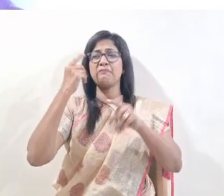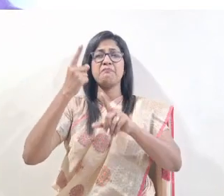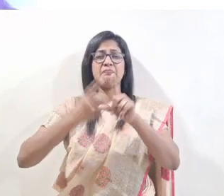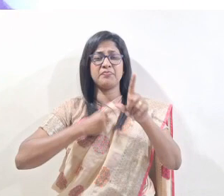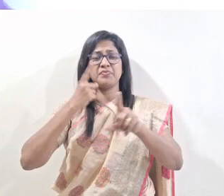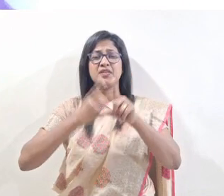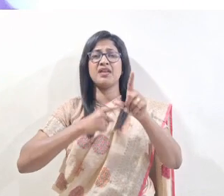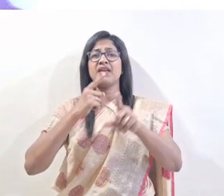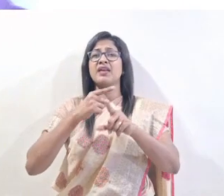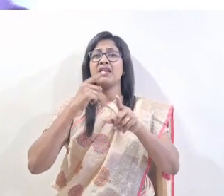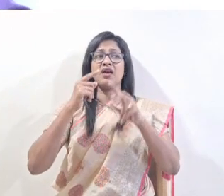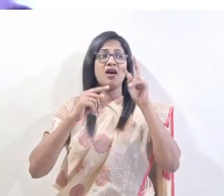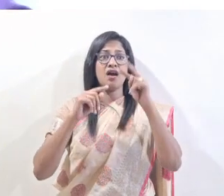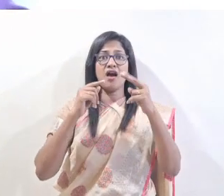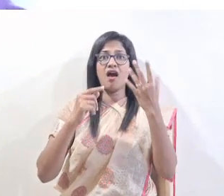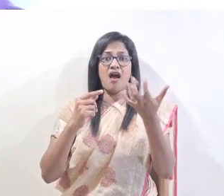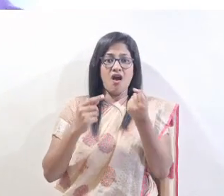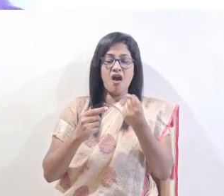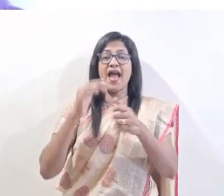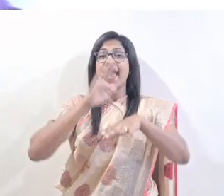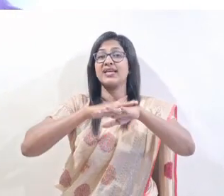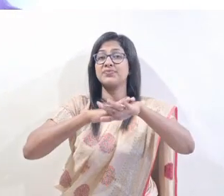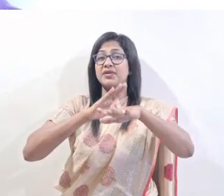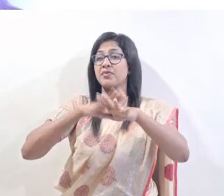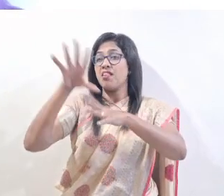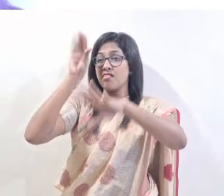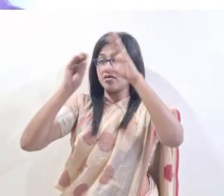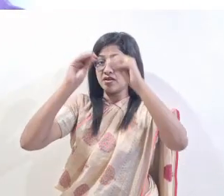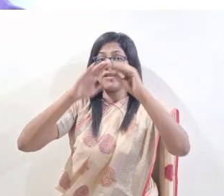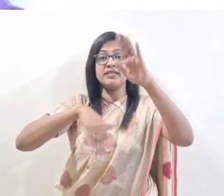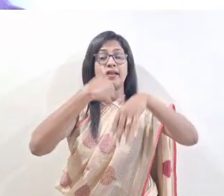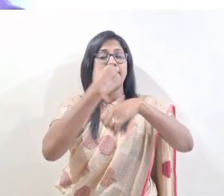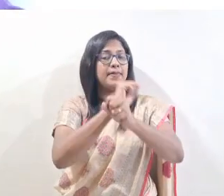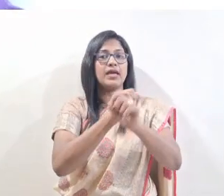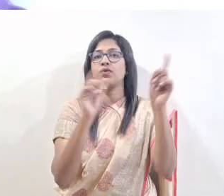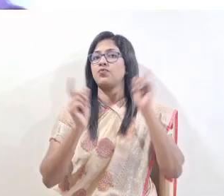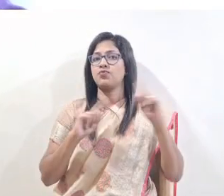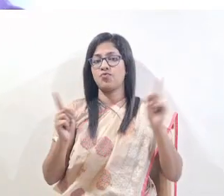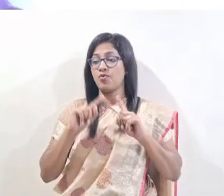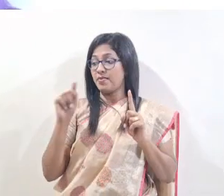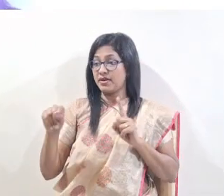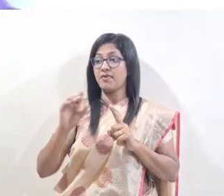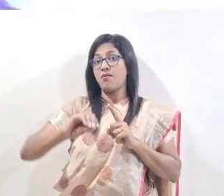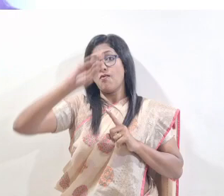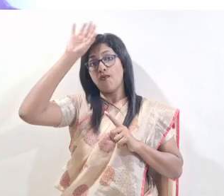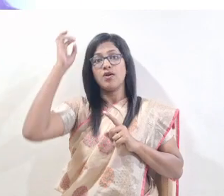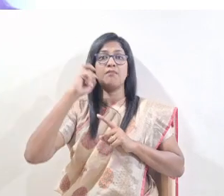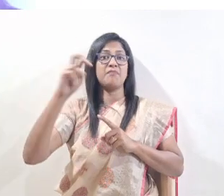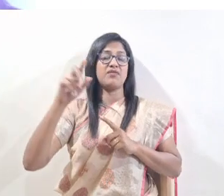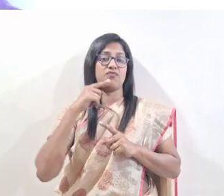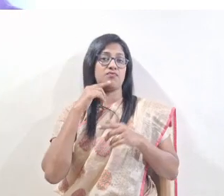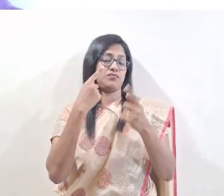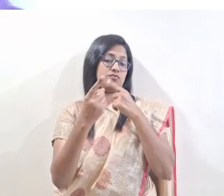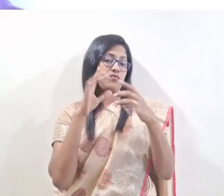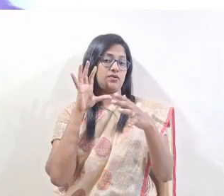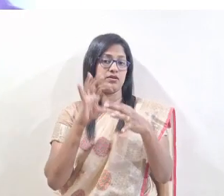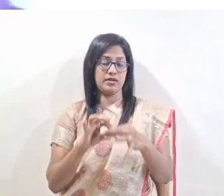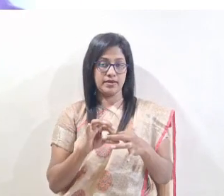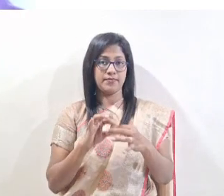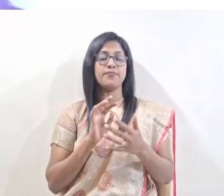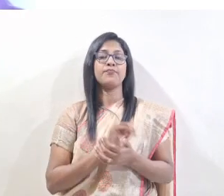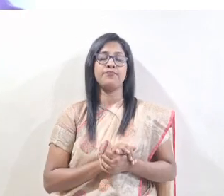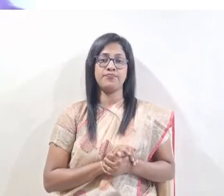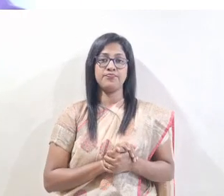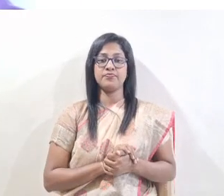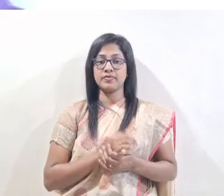constructed after a lot of hindsight, after a lot of learning from that first